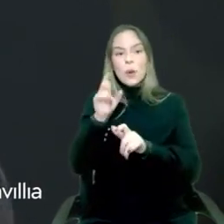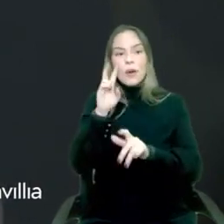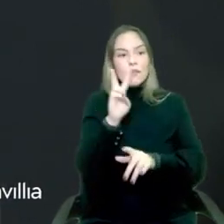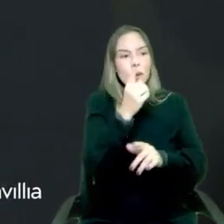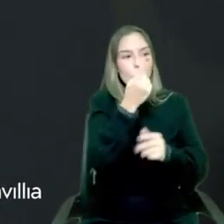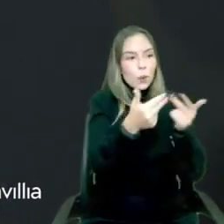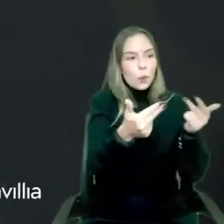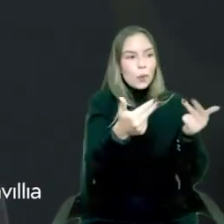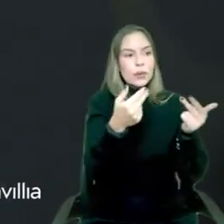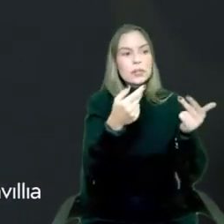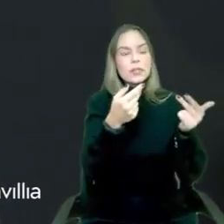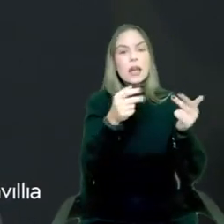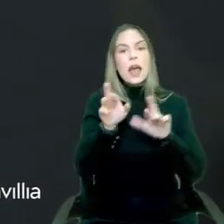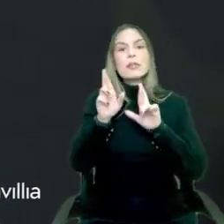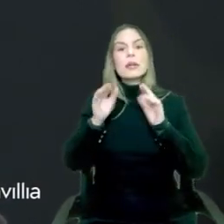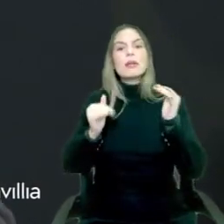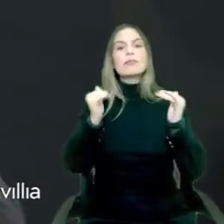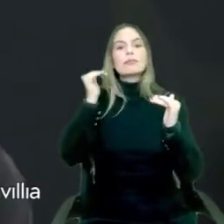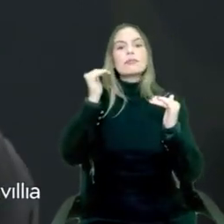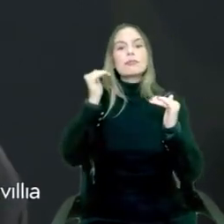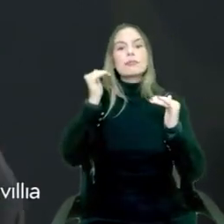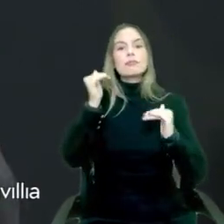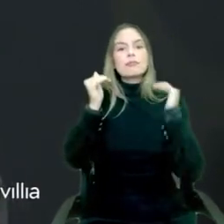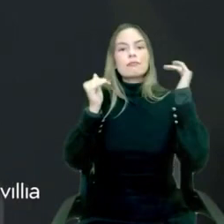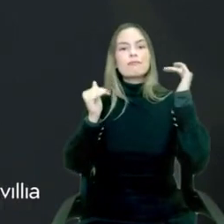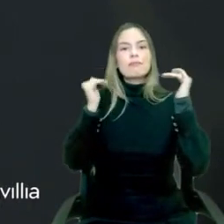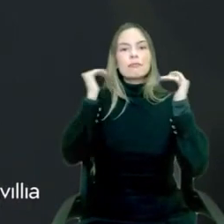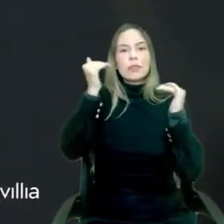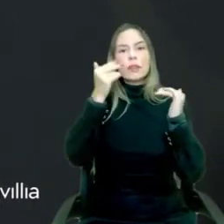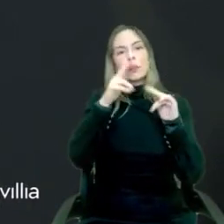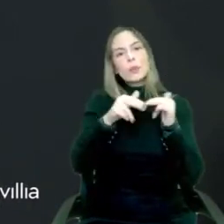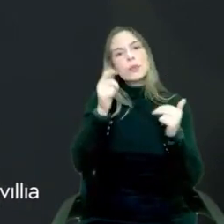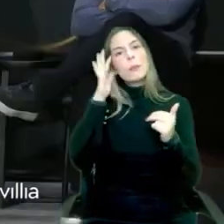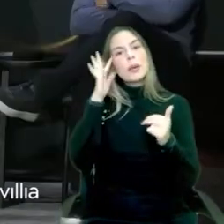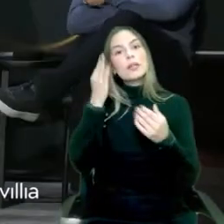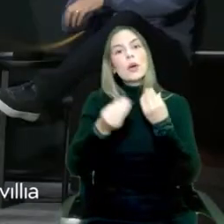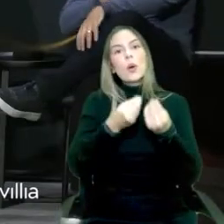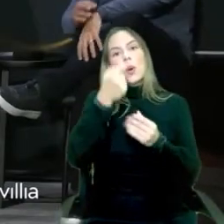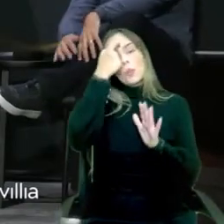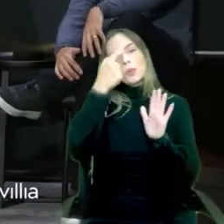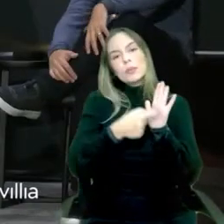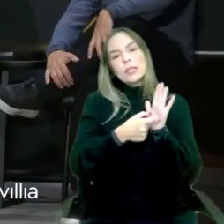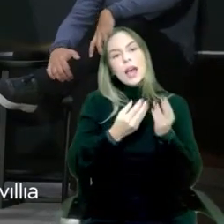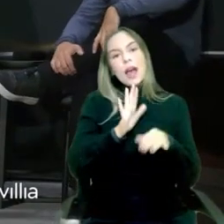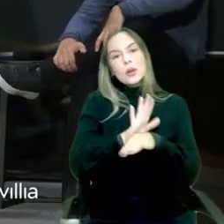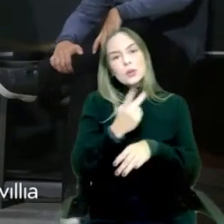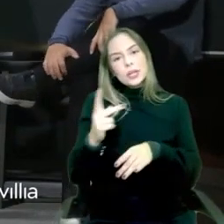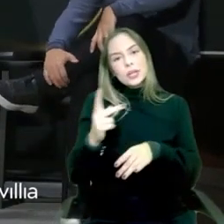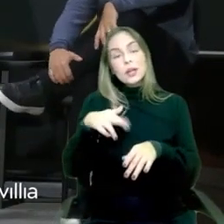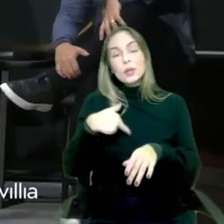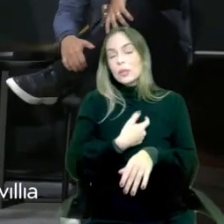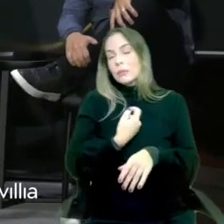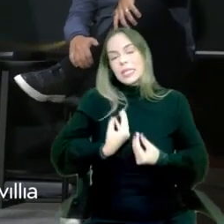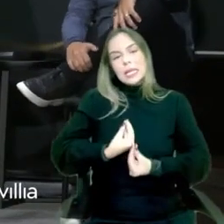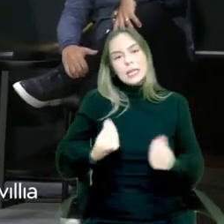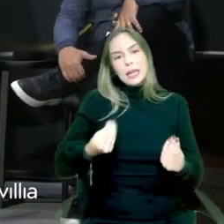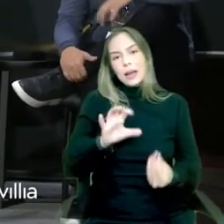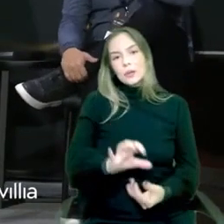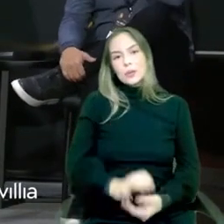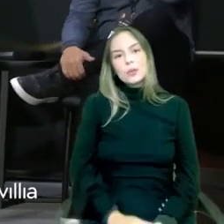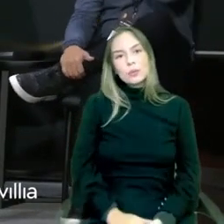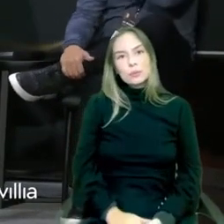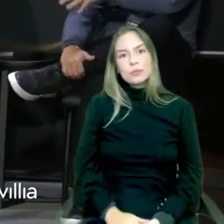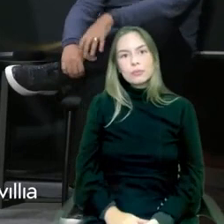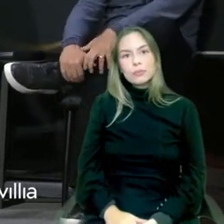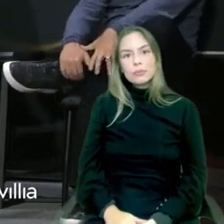them, and it's up to us to kind of deliver that. Yeah, I love that. I think, you know, one of the big themes in that I've taken